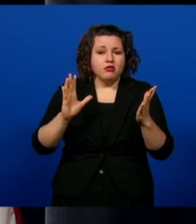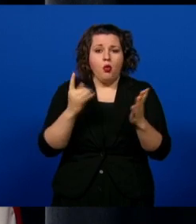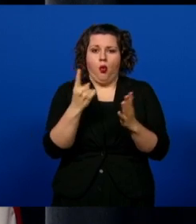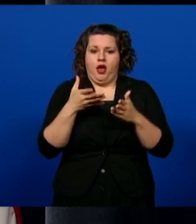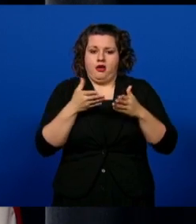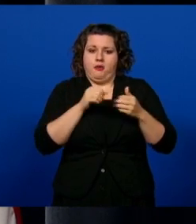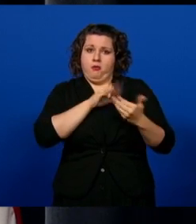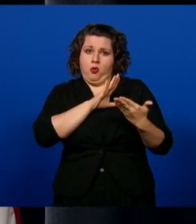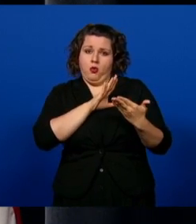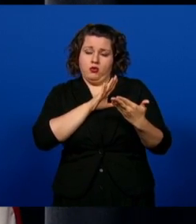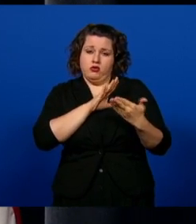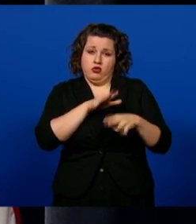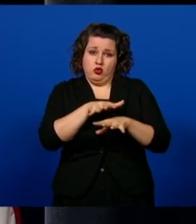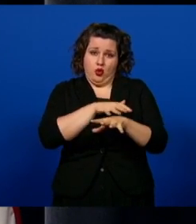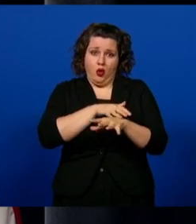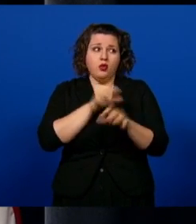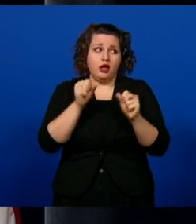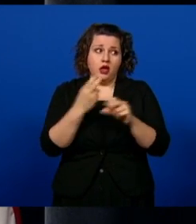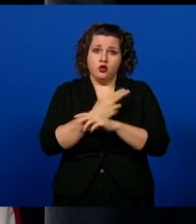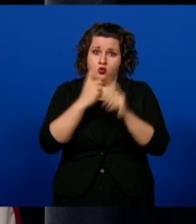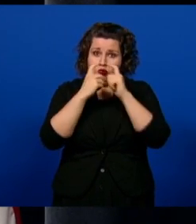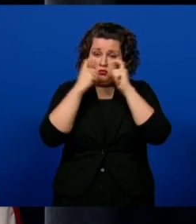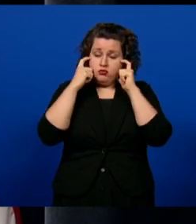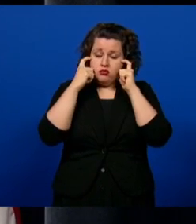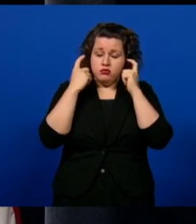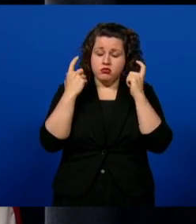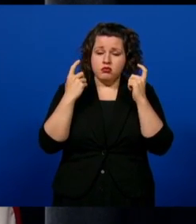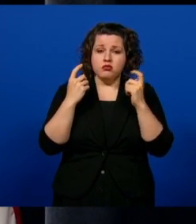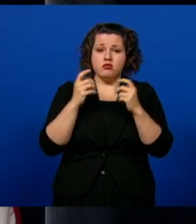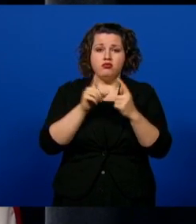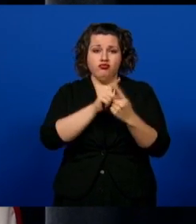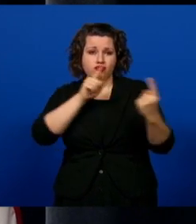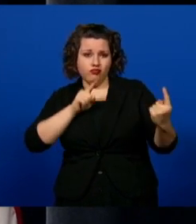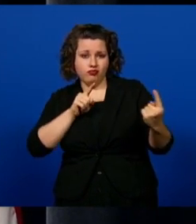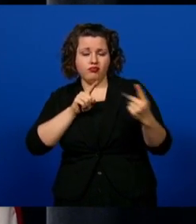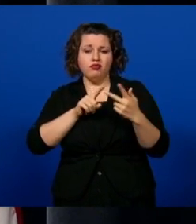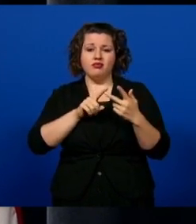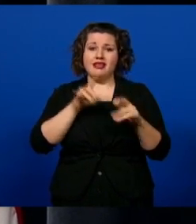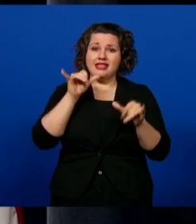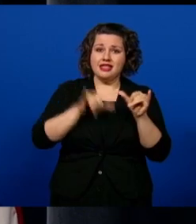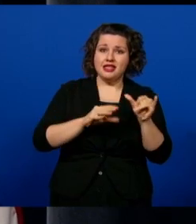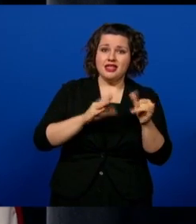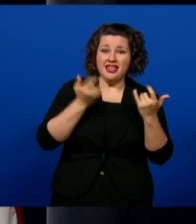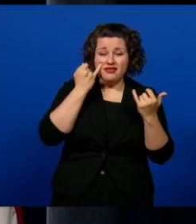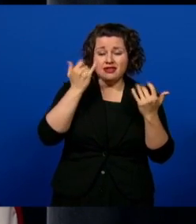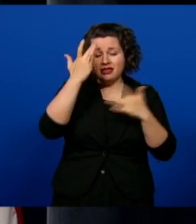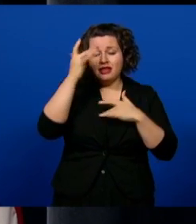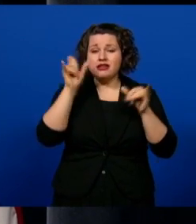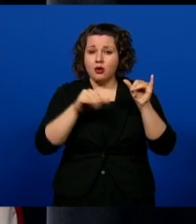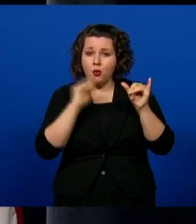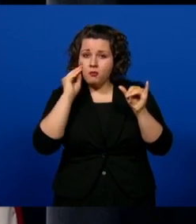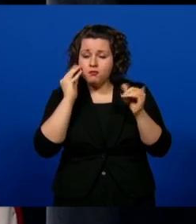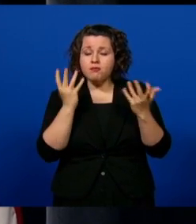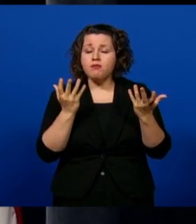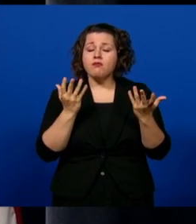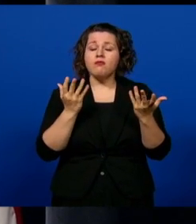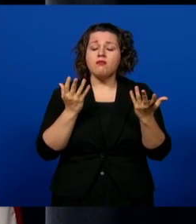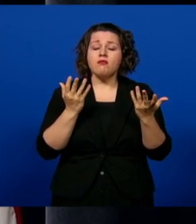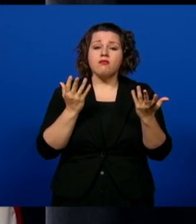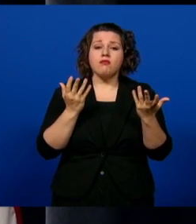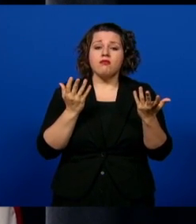the spread is by wearing a face covering, social distancing, staying home when you're sick,